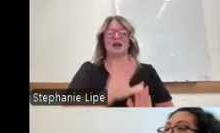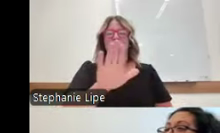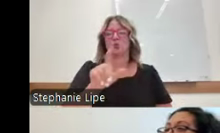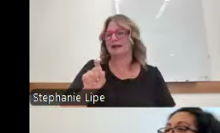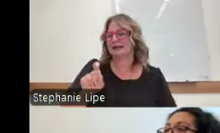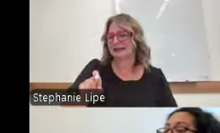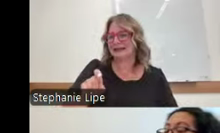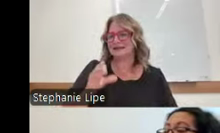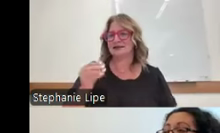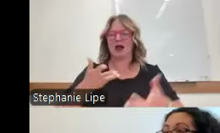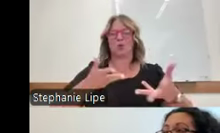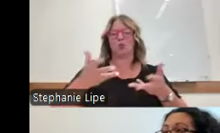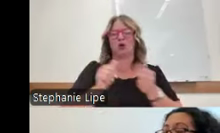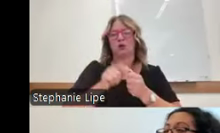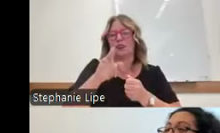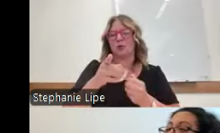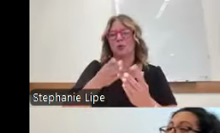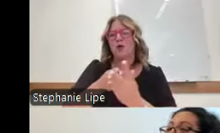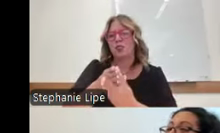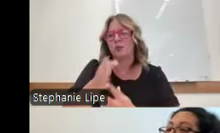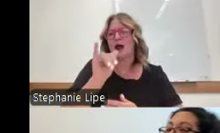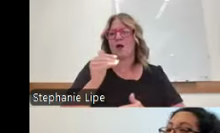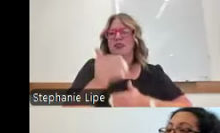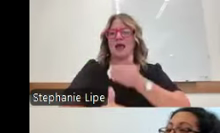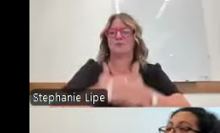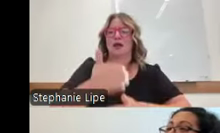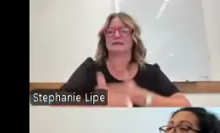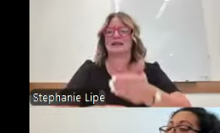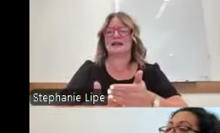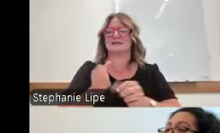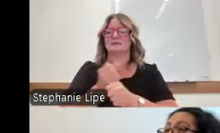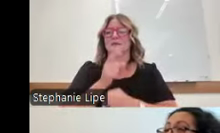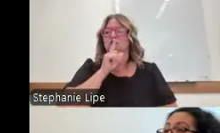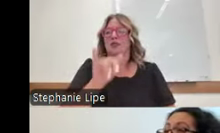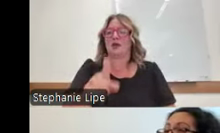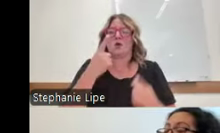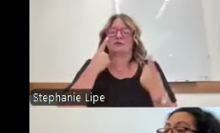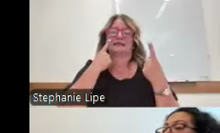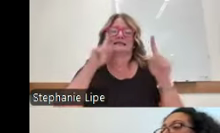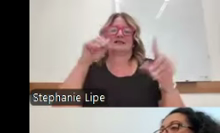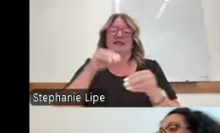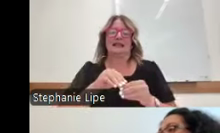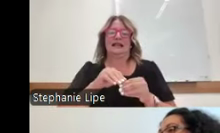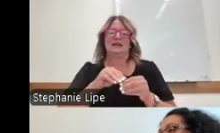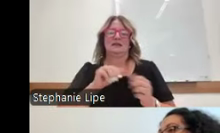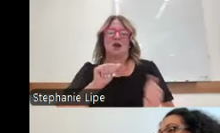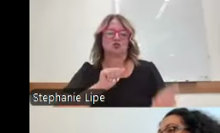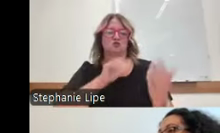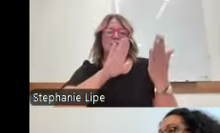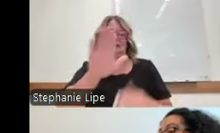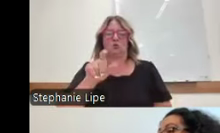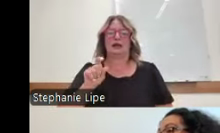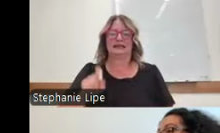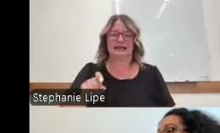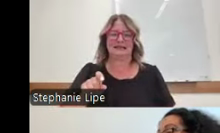We will identify what the needs are, and we will work closely with you throughout that process. We want to make sure that you are